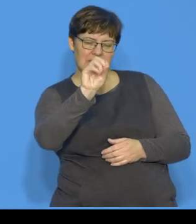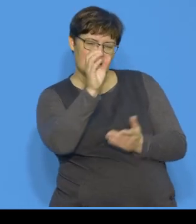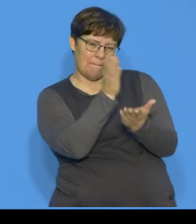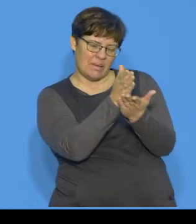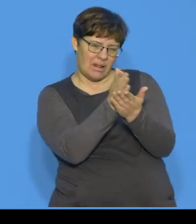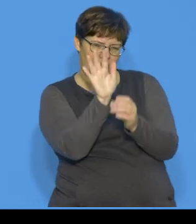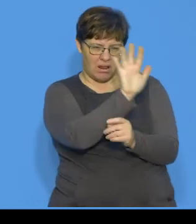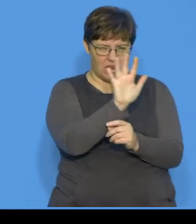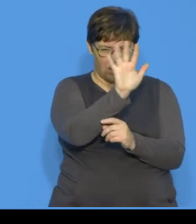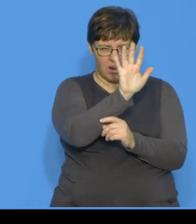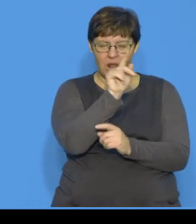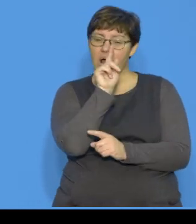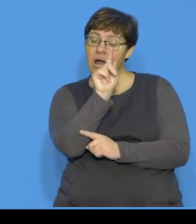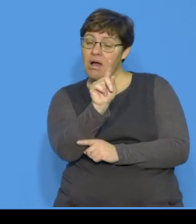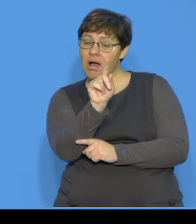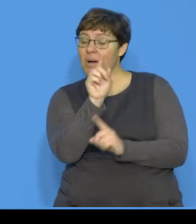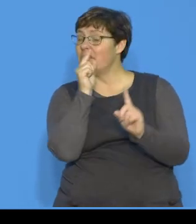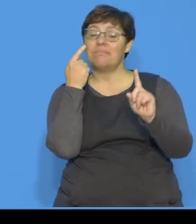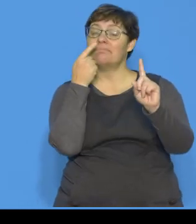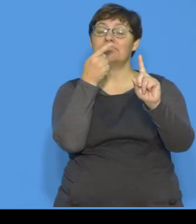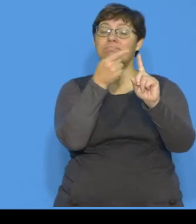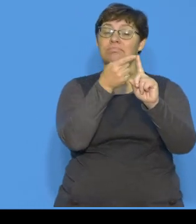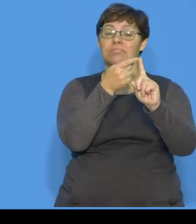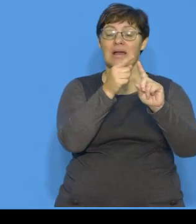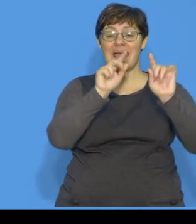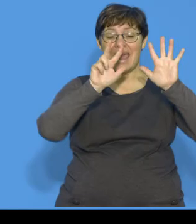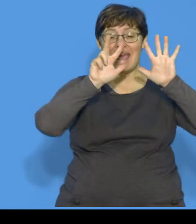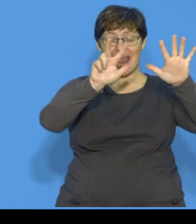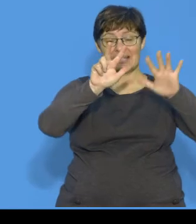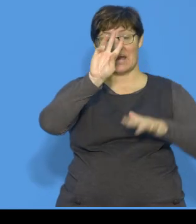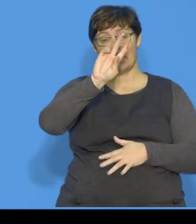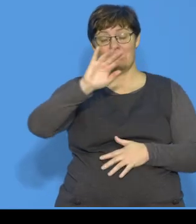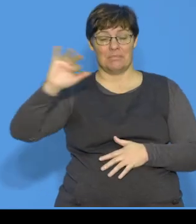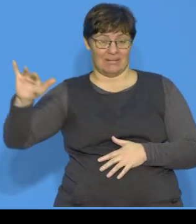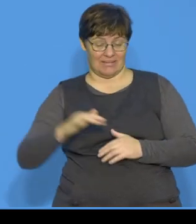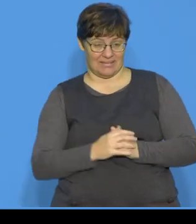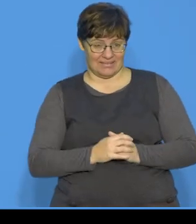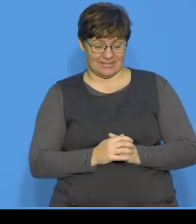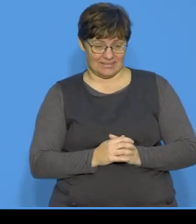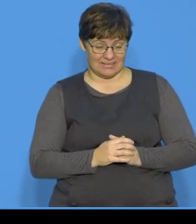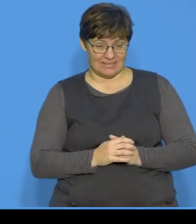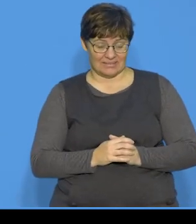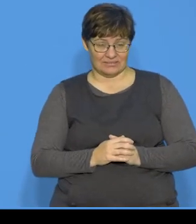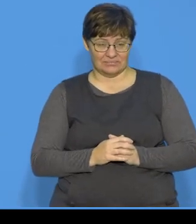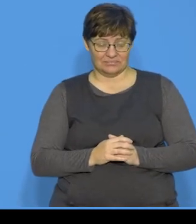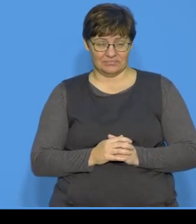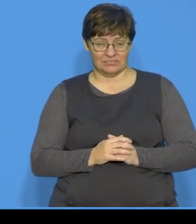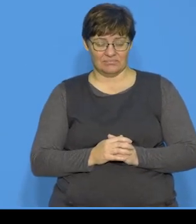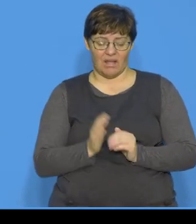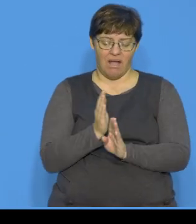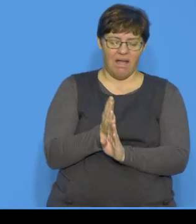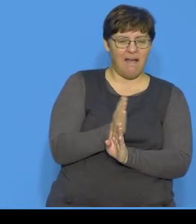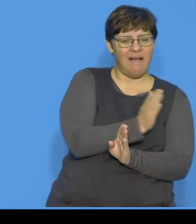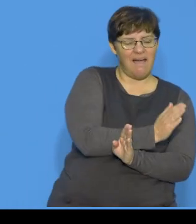mid-2020s, we are heading towards 8 billion. Now, in the past, in the